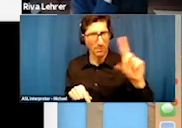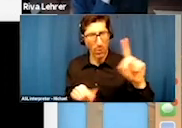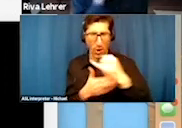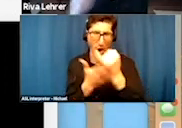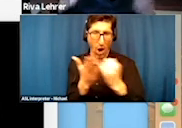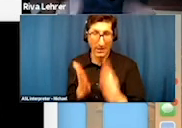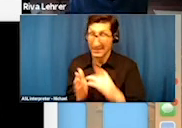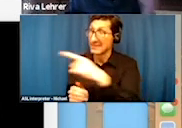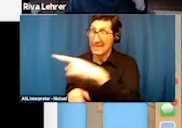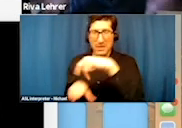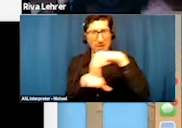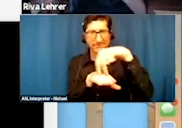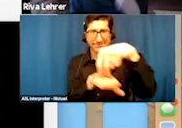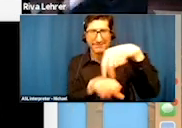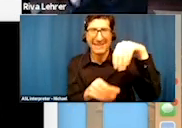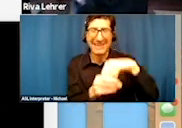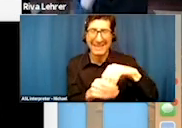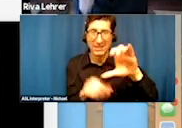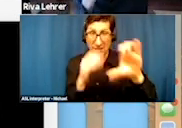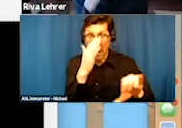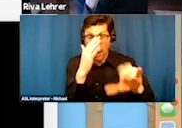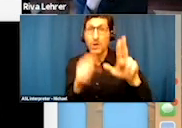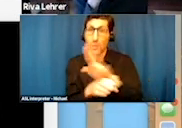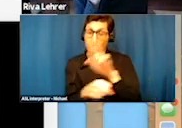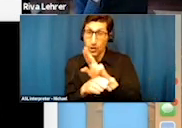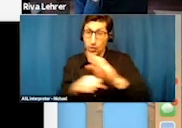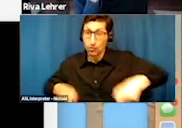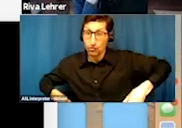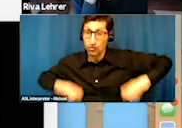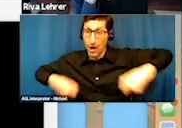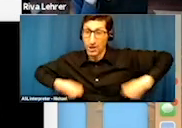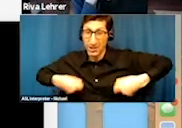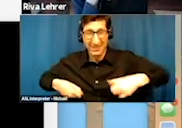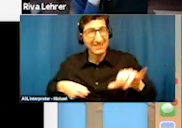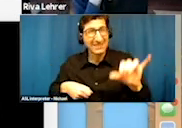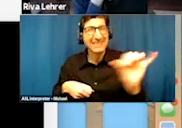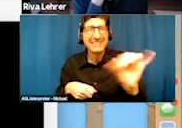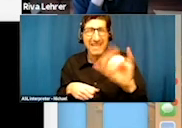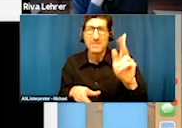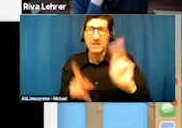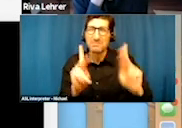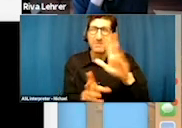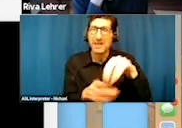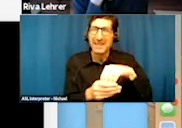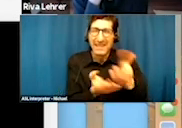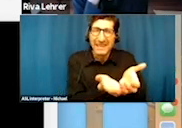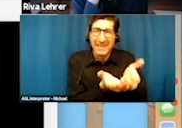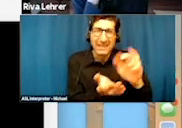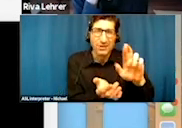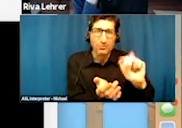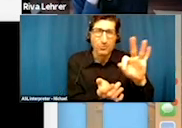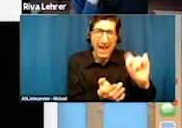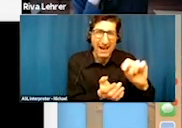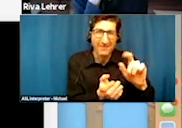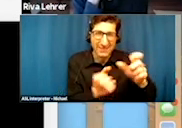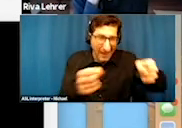using his crutches is, you know, sort of the way you would pull a raft. And, um, he was so